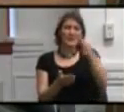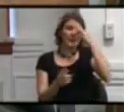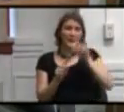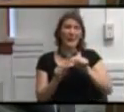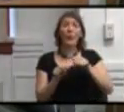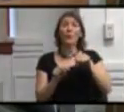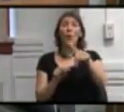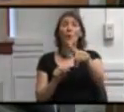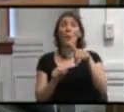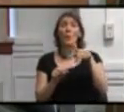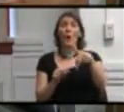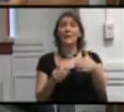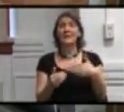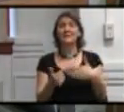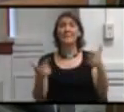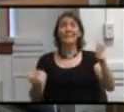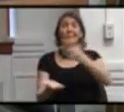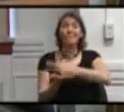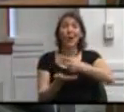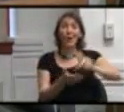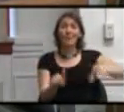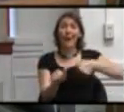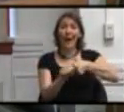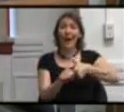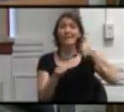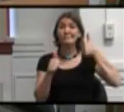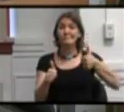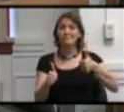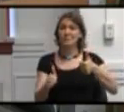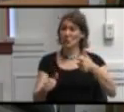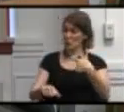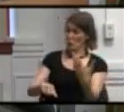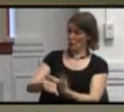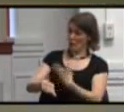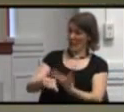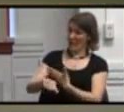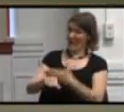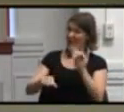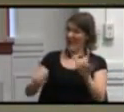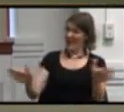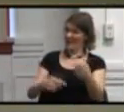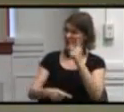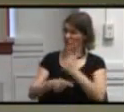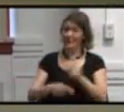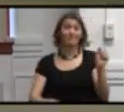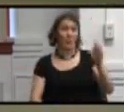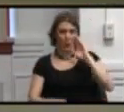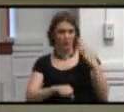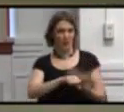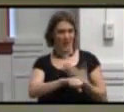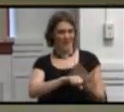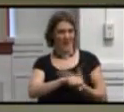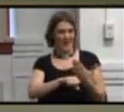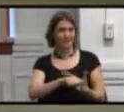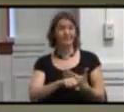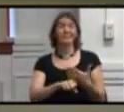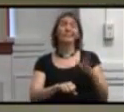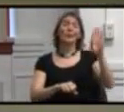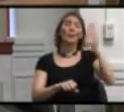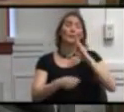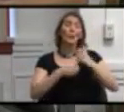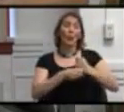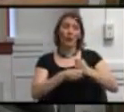accessible, walkable, nice big parking lot out back as well, so and that helps. And you're renovating the space some, yeah? Yeah. Breweries